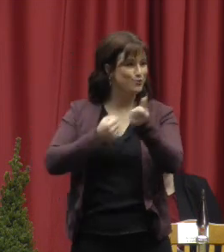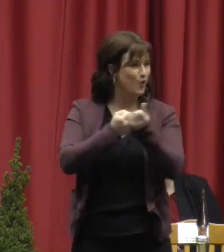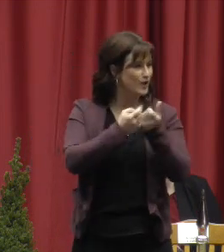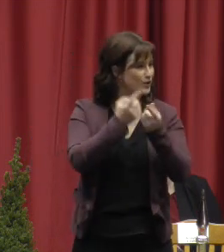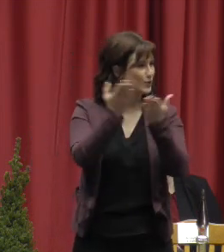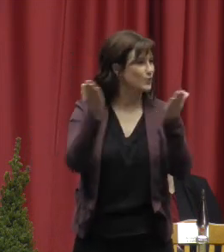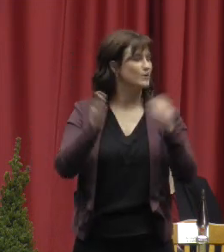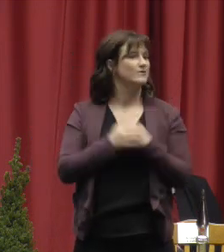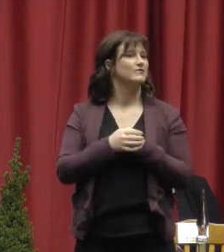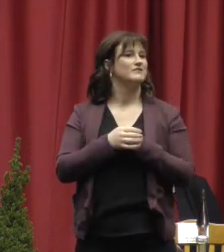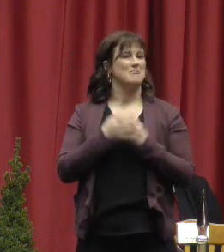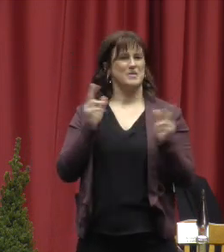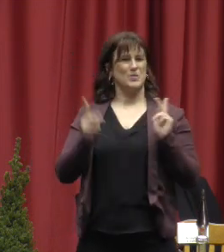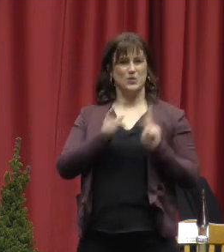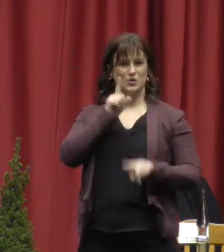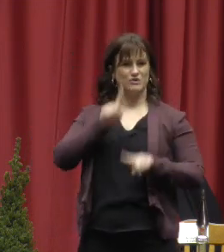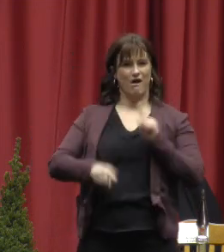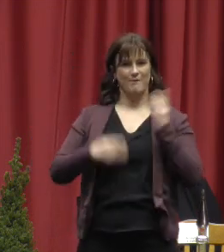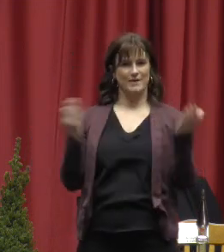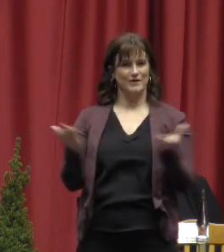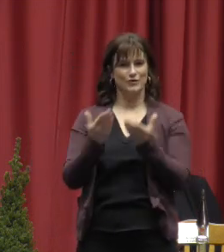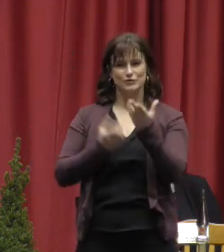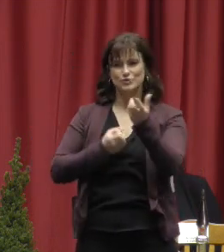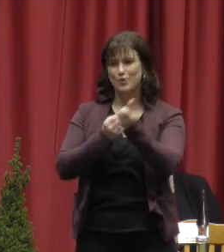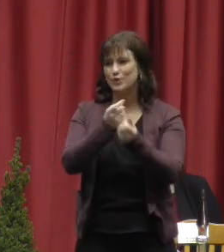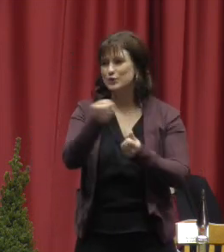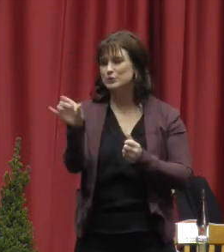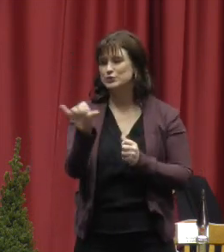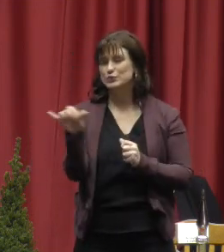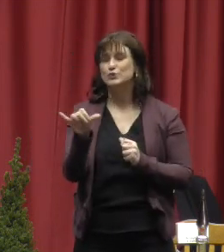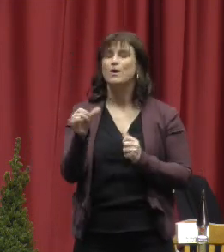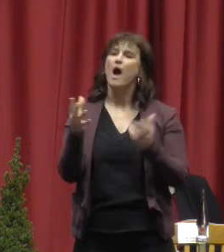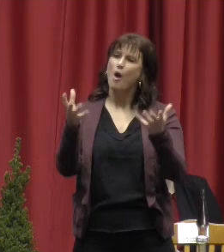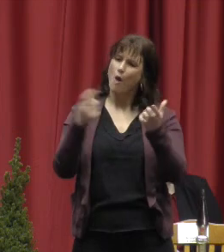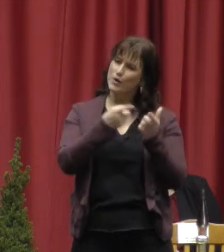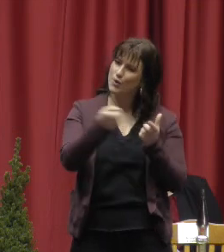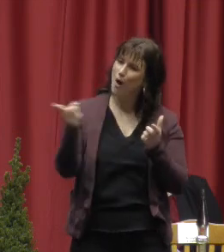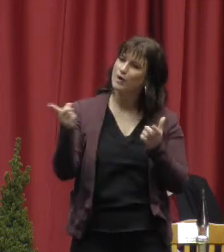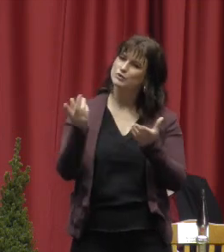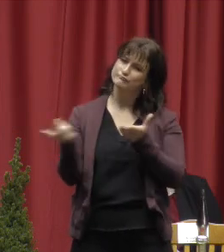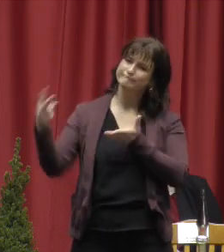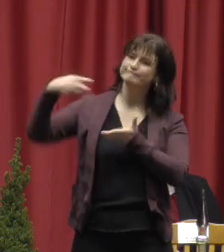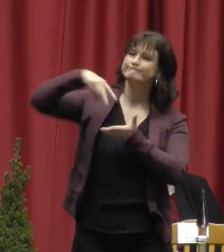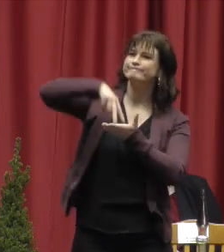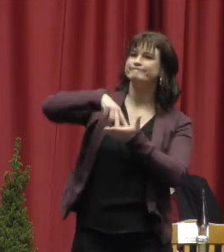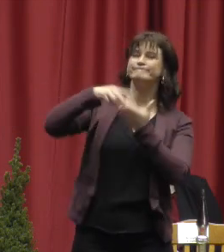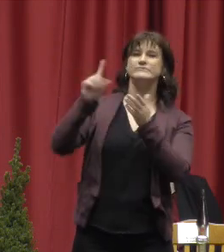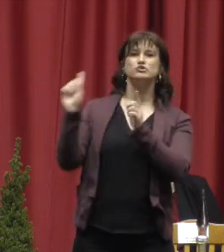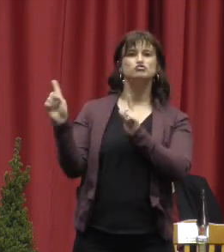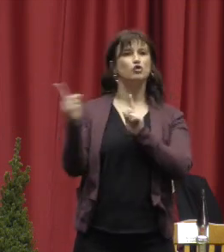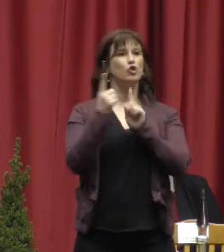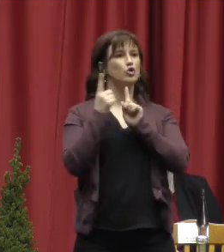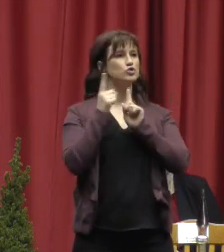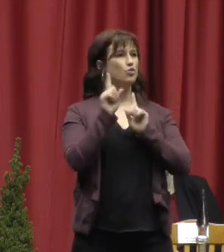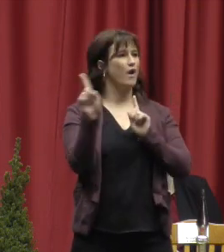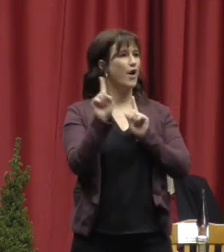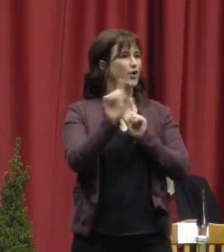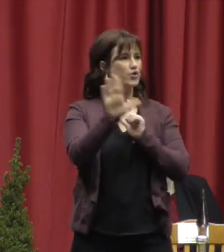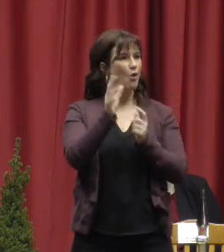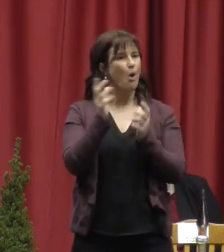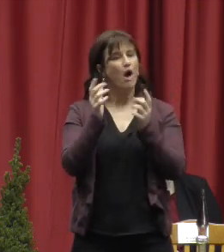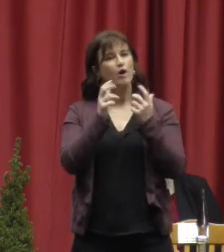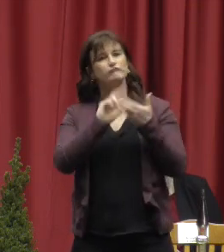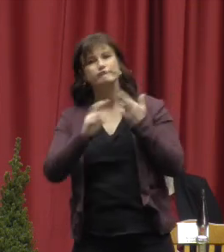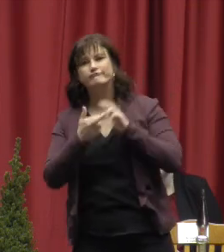be here who have supported you throughout your academic journey. I'd ask you to please stand and turn toward your loved ones and take a moment